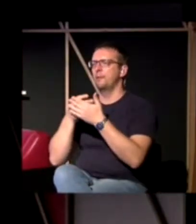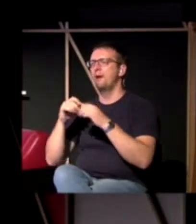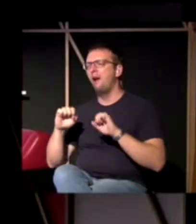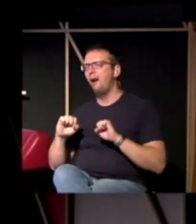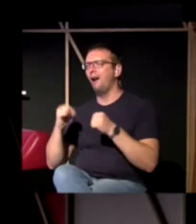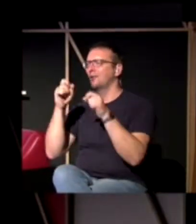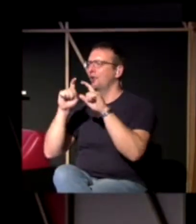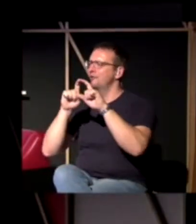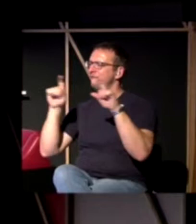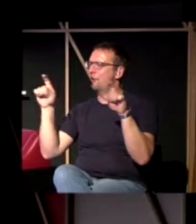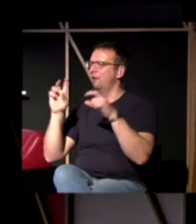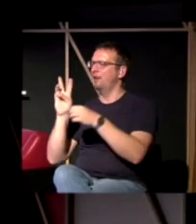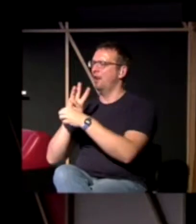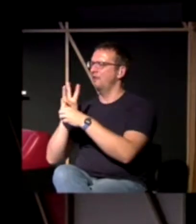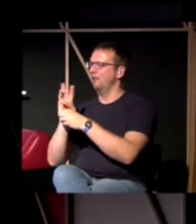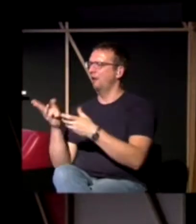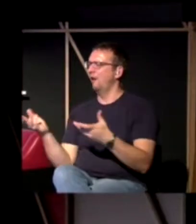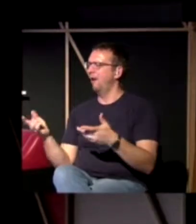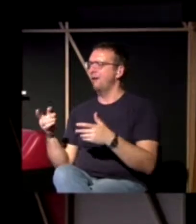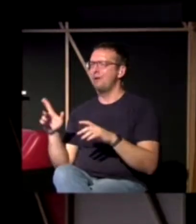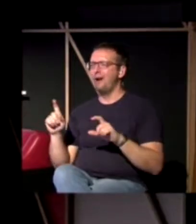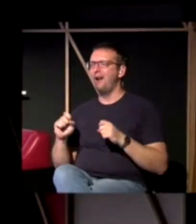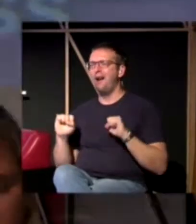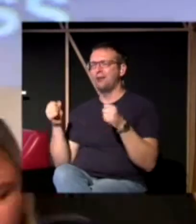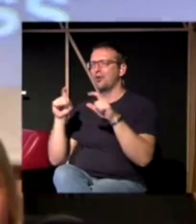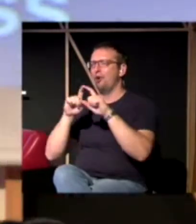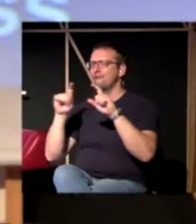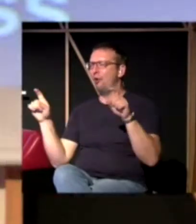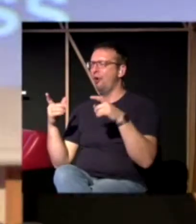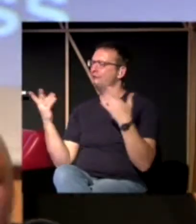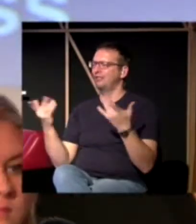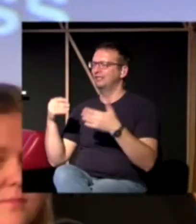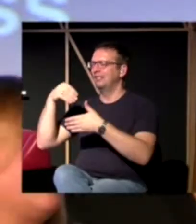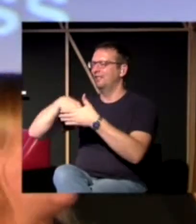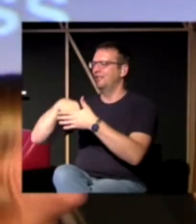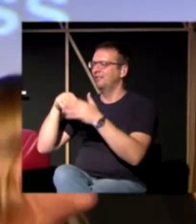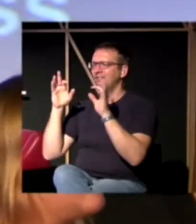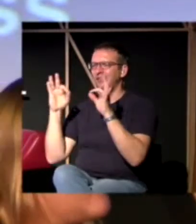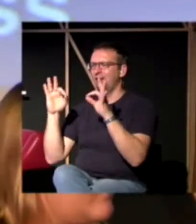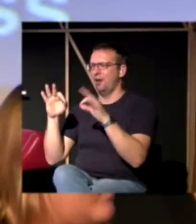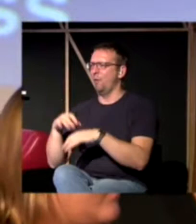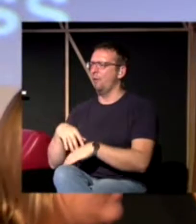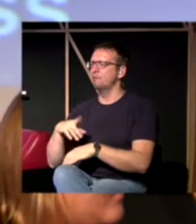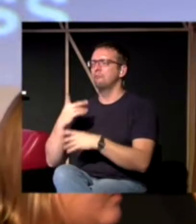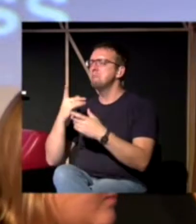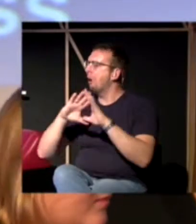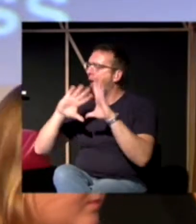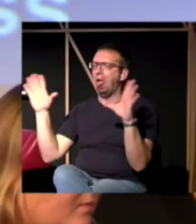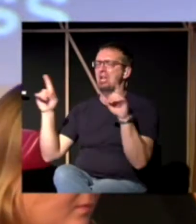and inclusion, and it came out of our works in Poland and Ukraine around UEFA Euro